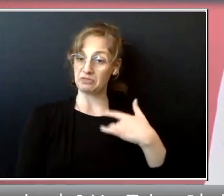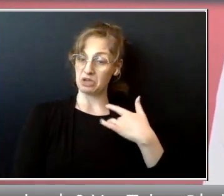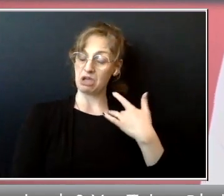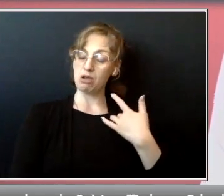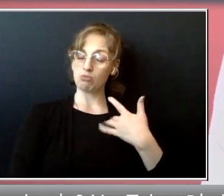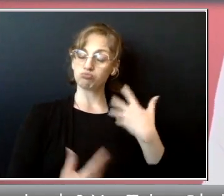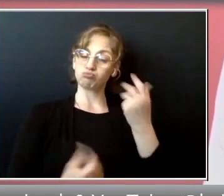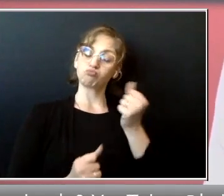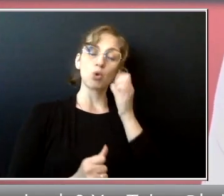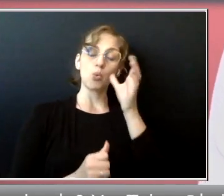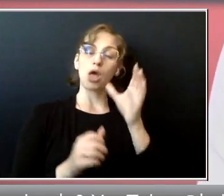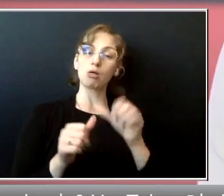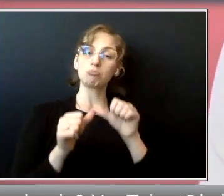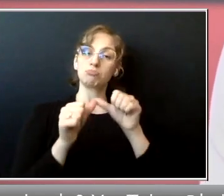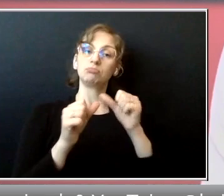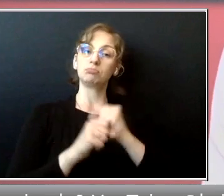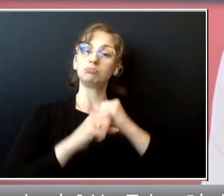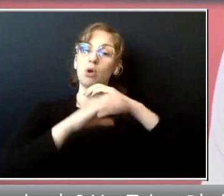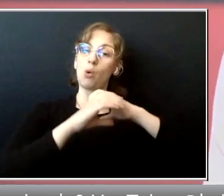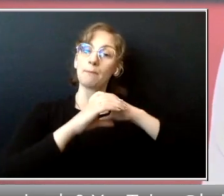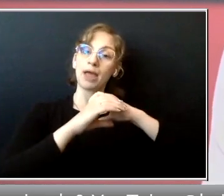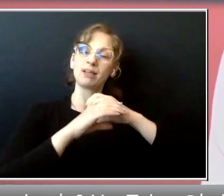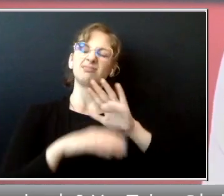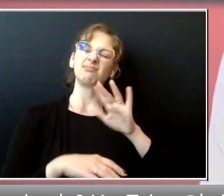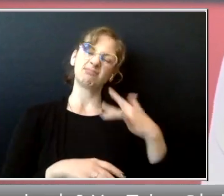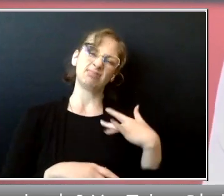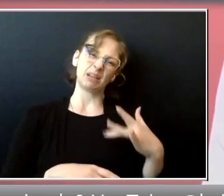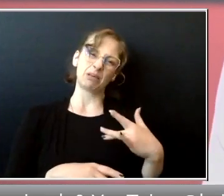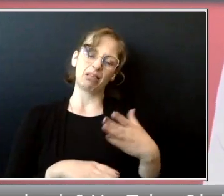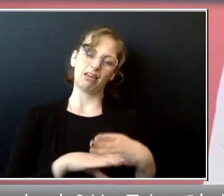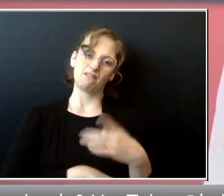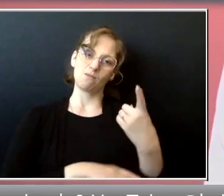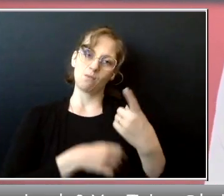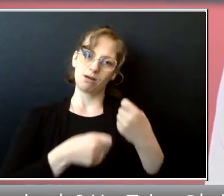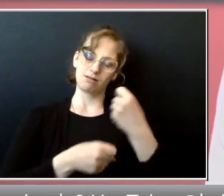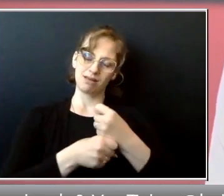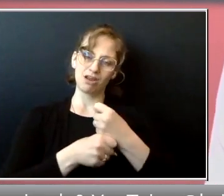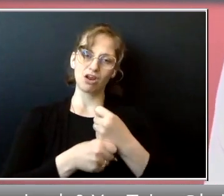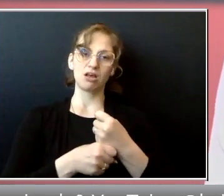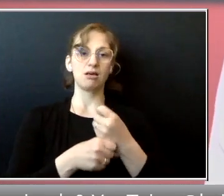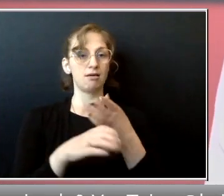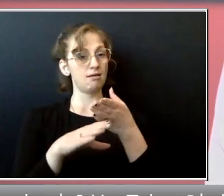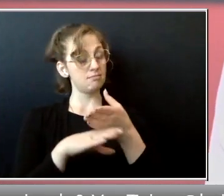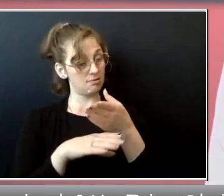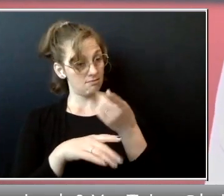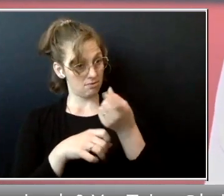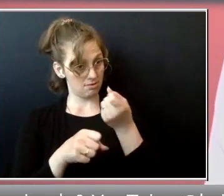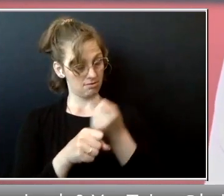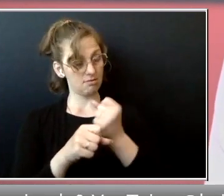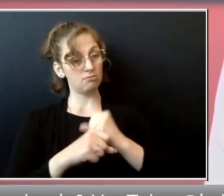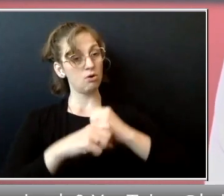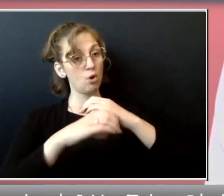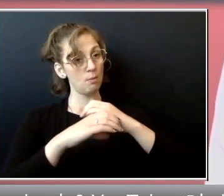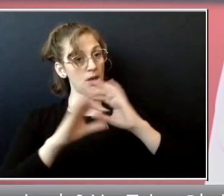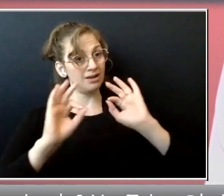year, that's usually the thing that once they've stayed open that long, you can kind of get back to where you were. Over the